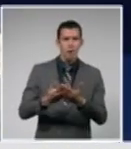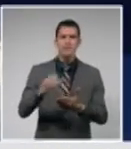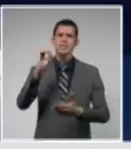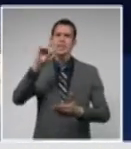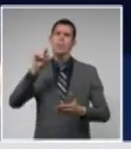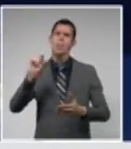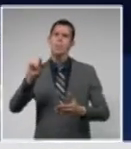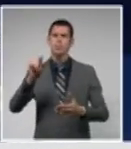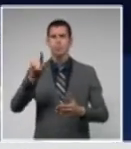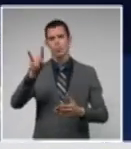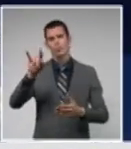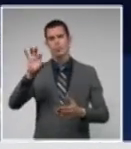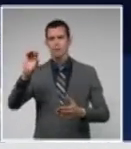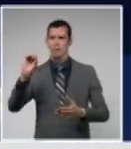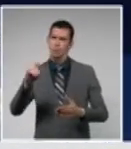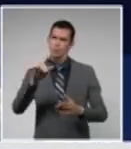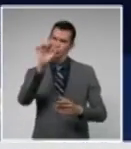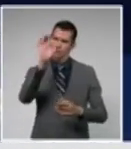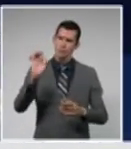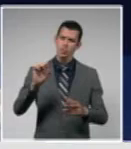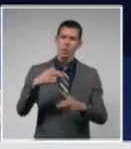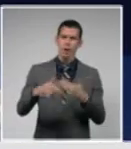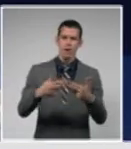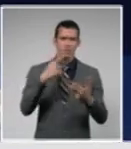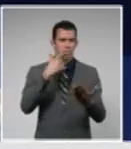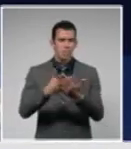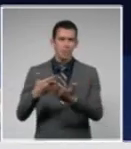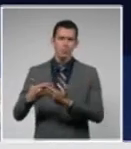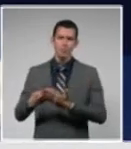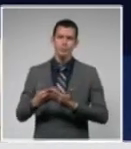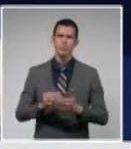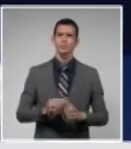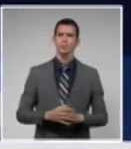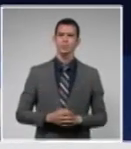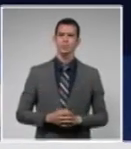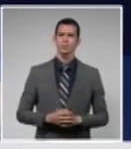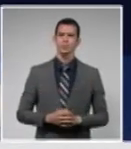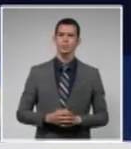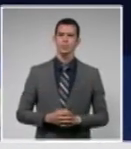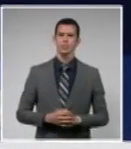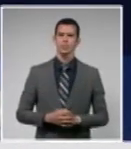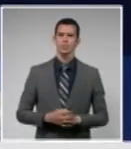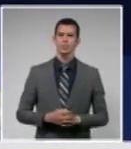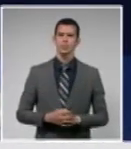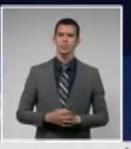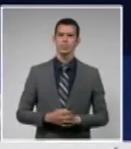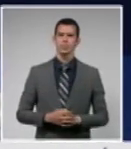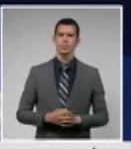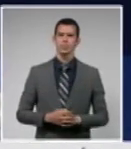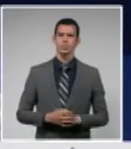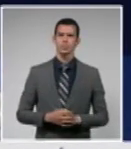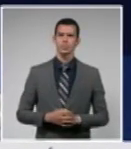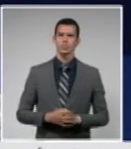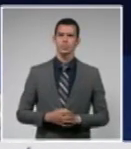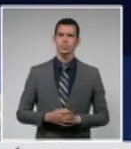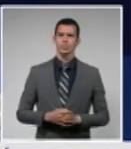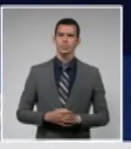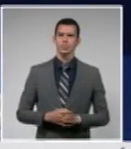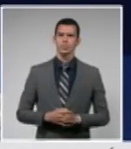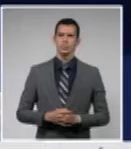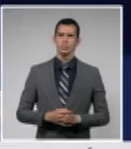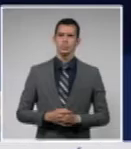country's territories were tested. 120 from Pinar del Rio, 110 from